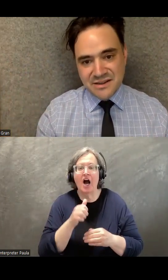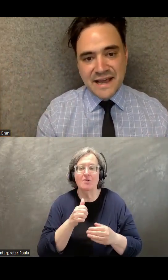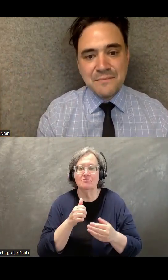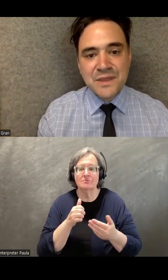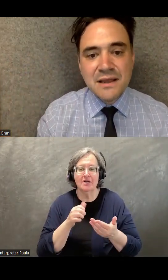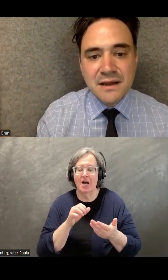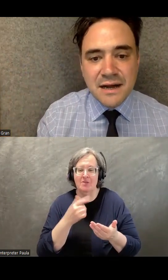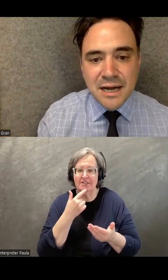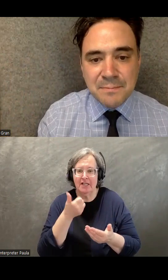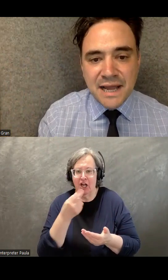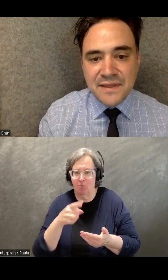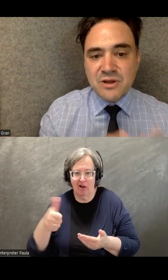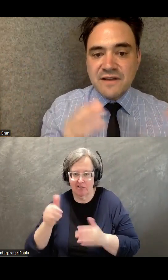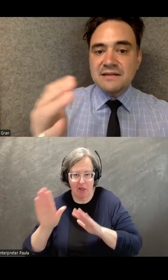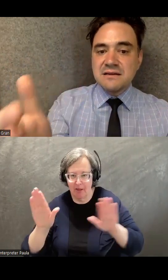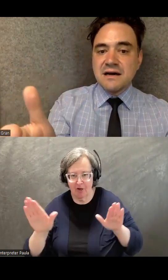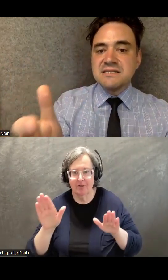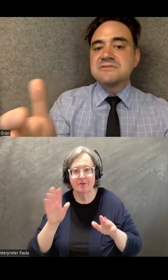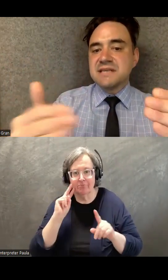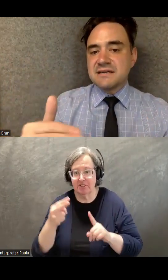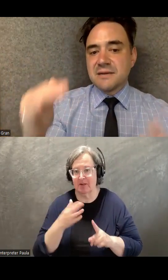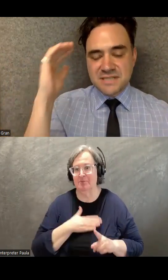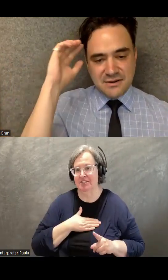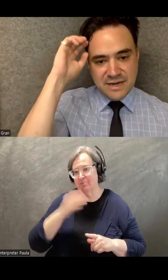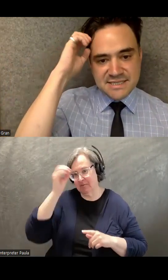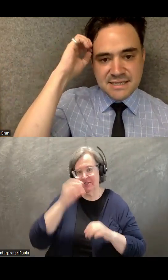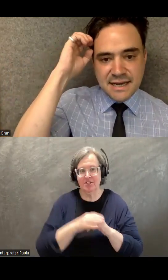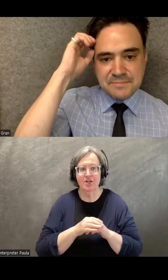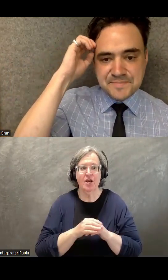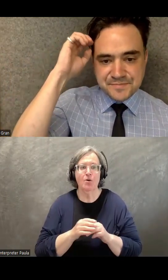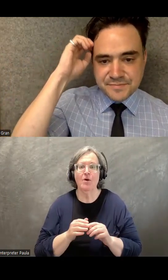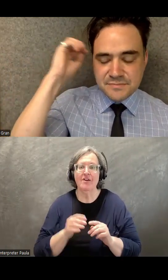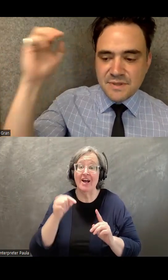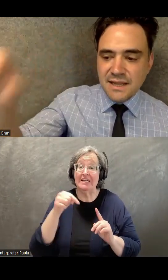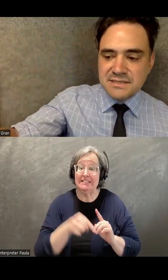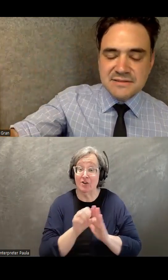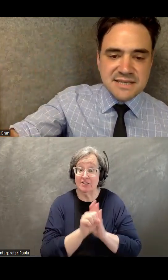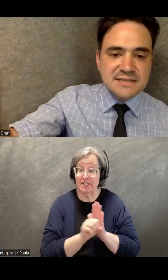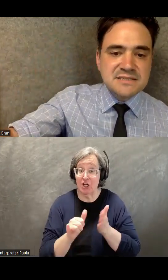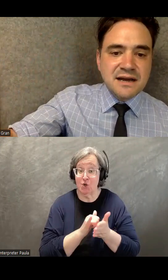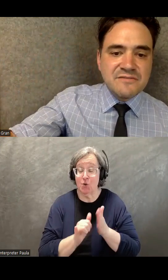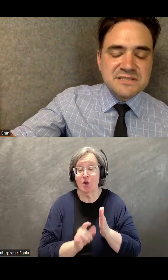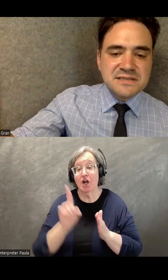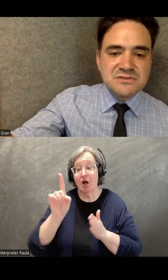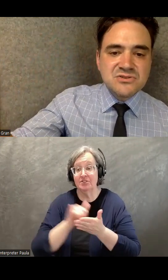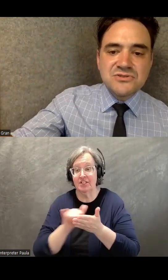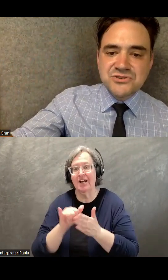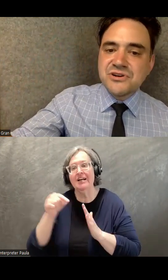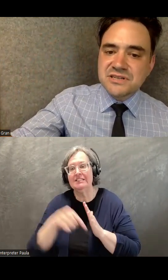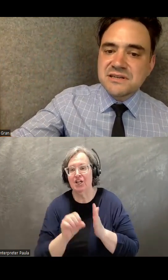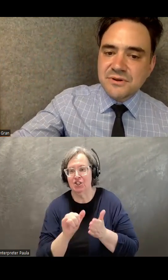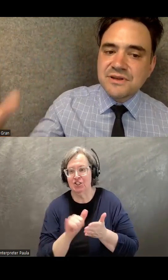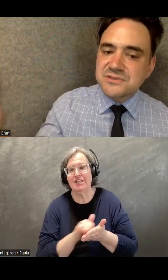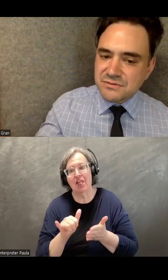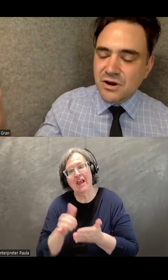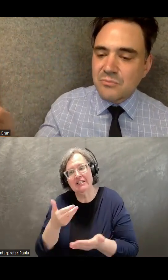opinion here on that. And then we've got downstate and upstate rates. And downstate is obviously closer to New